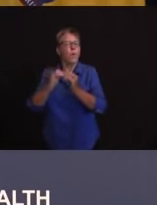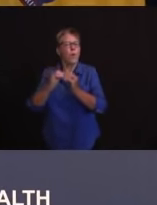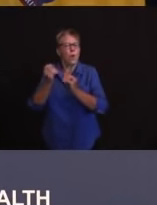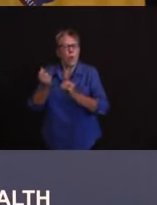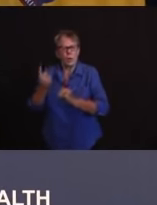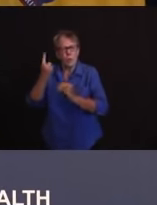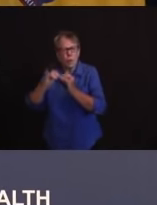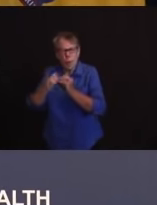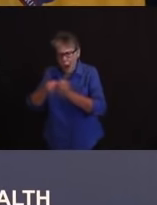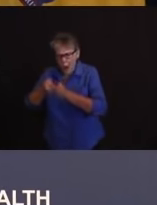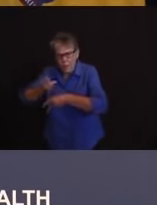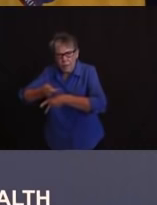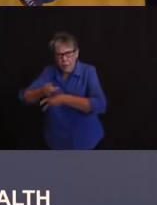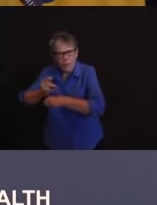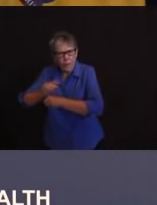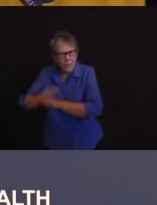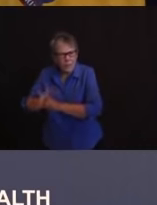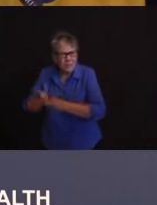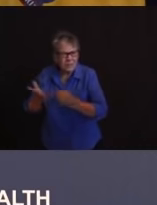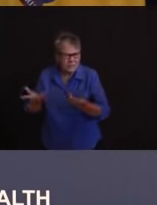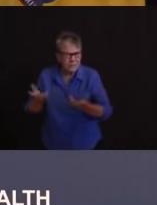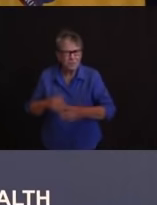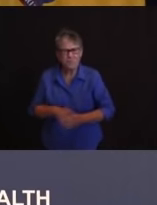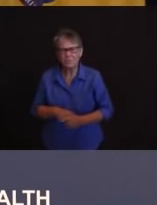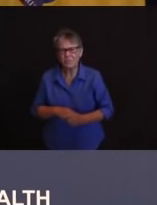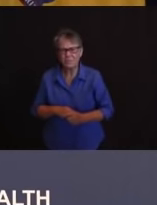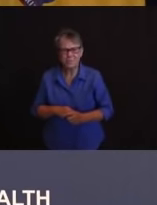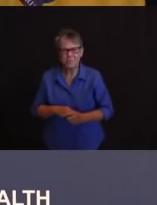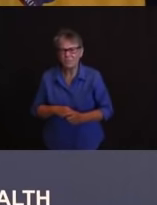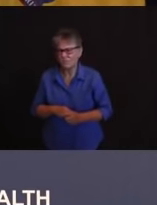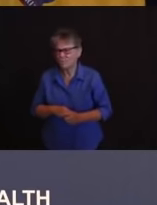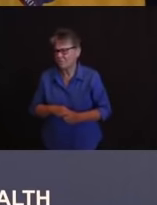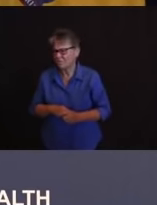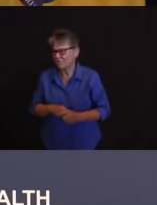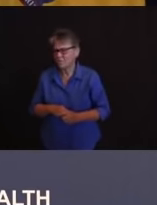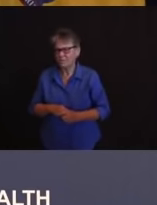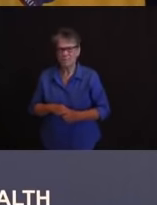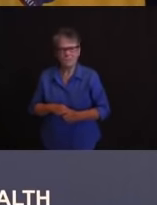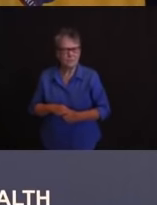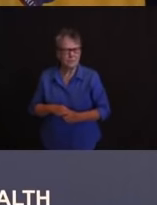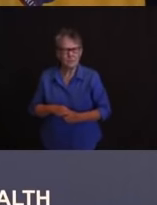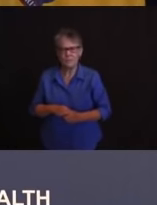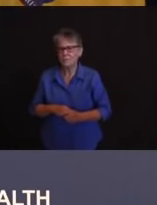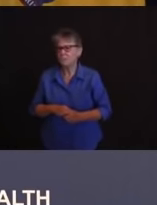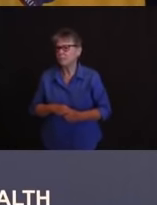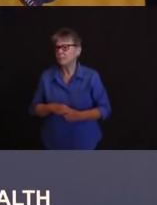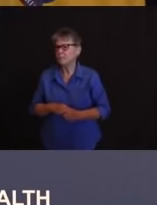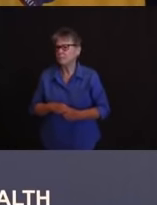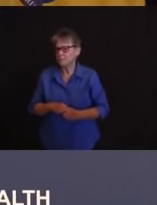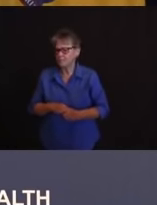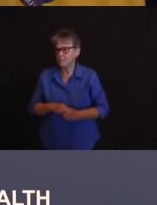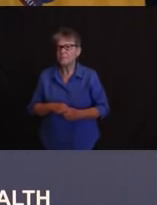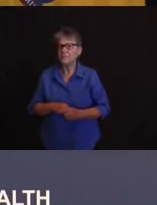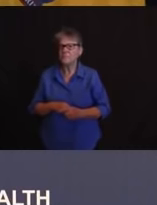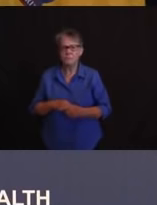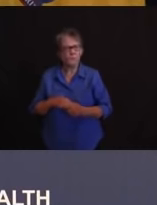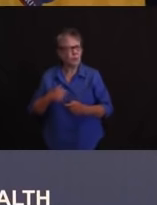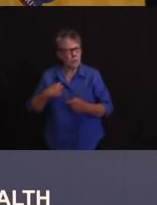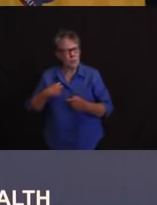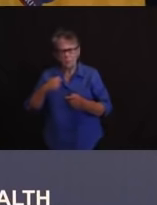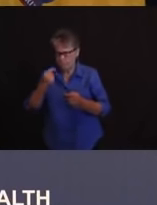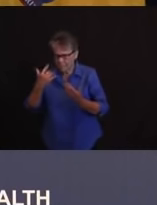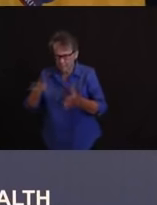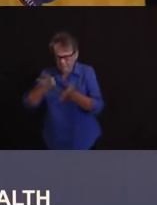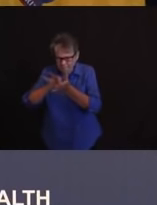fatalities. And I think Judy's begun lately, and I think we'll probably continue that, to give folks the exact number of fatalities reported